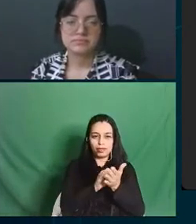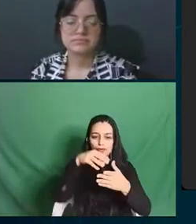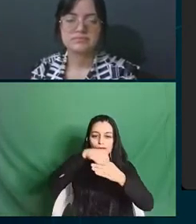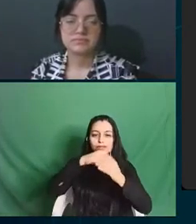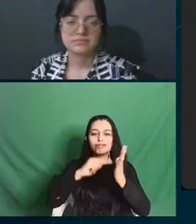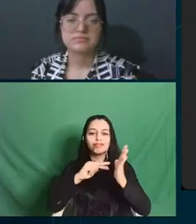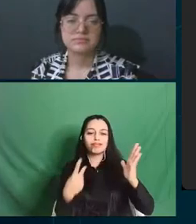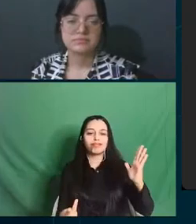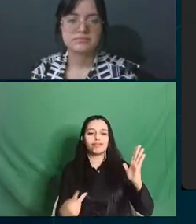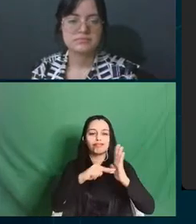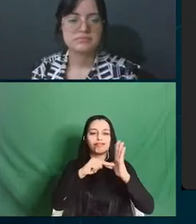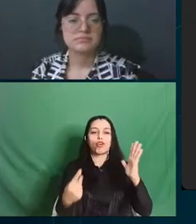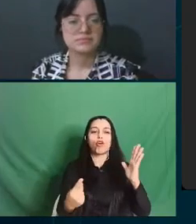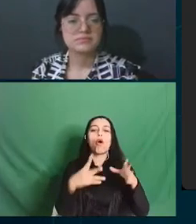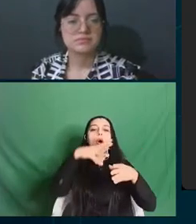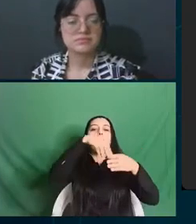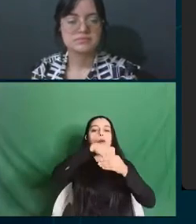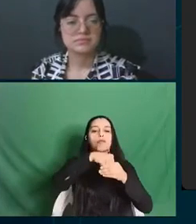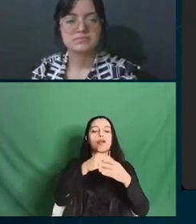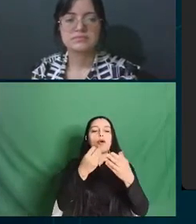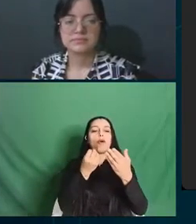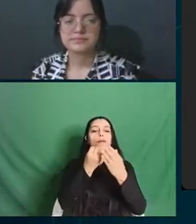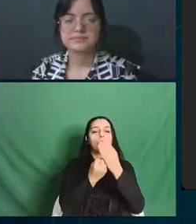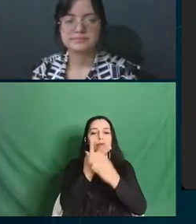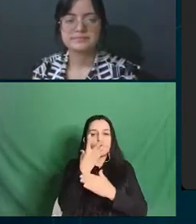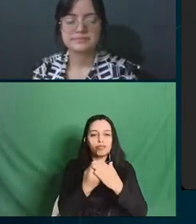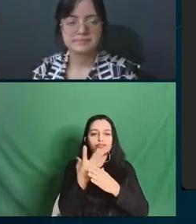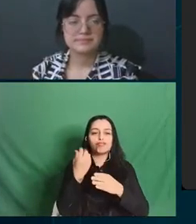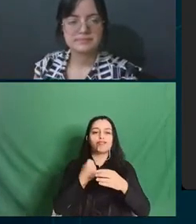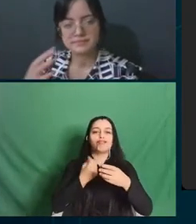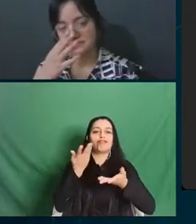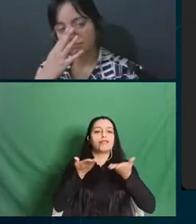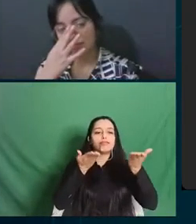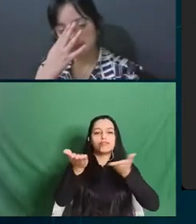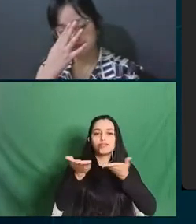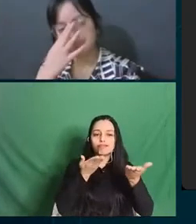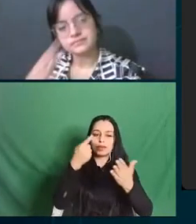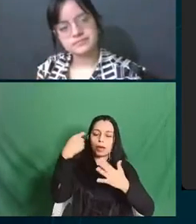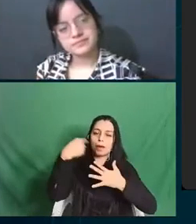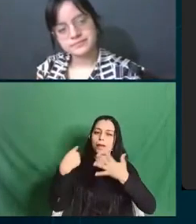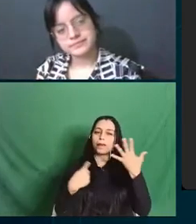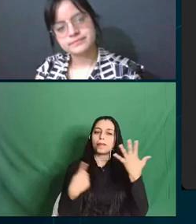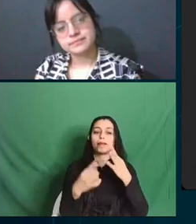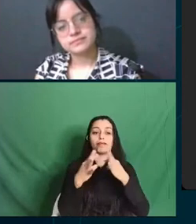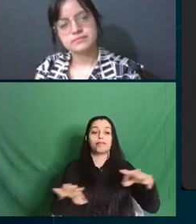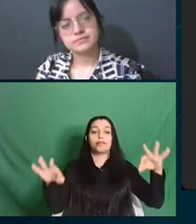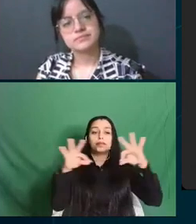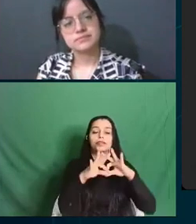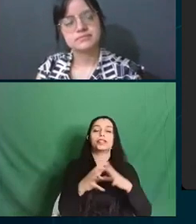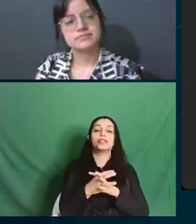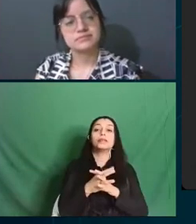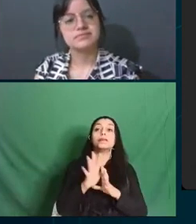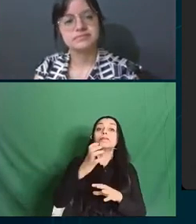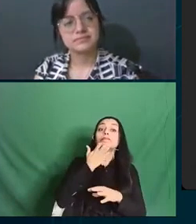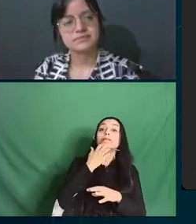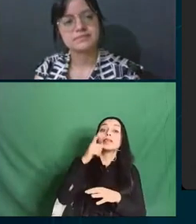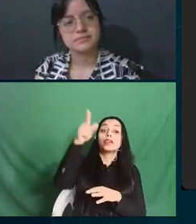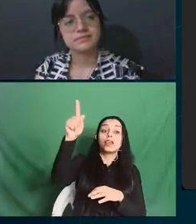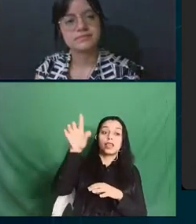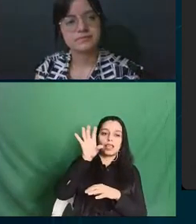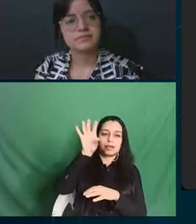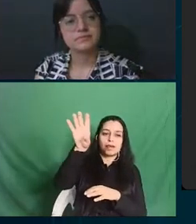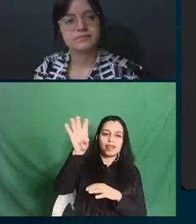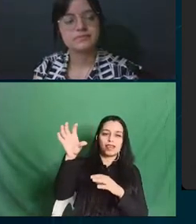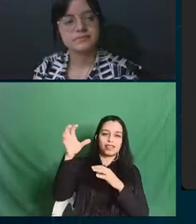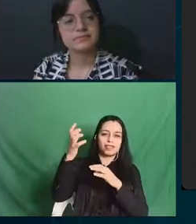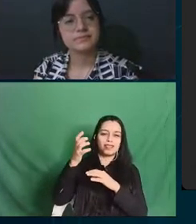in the US, you know, the telecoms have gotten into the coverage in cities because they already have all of the towers,